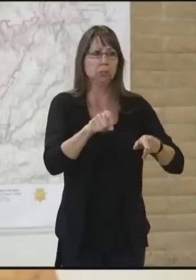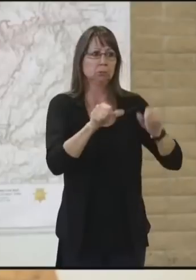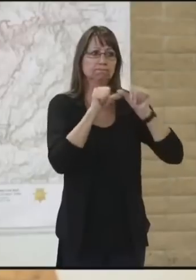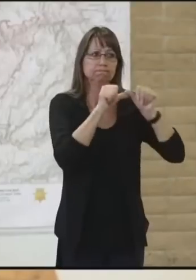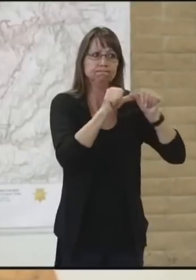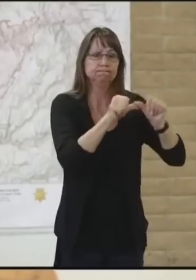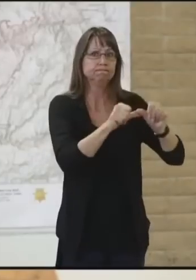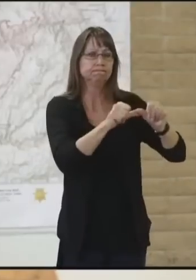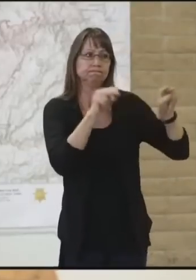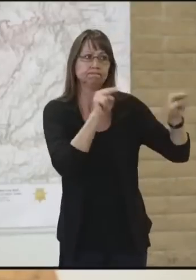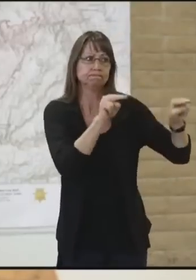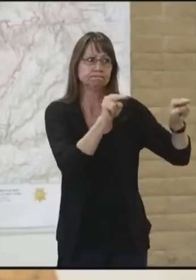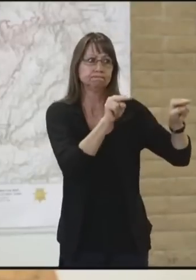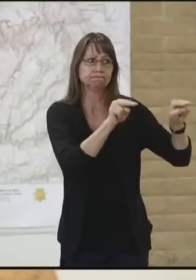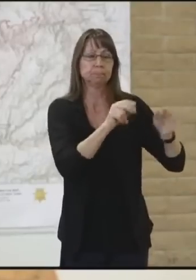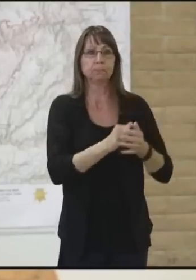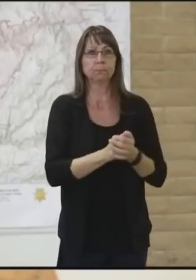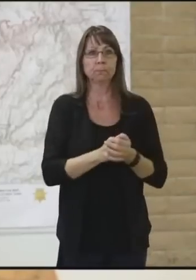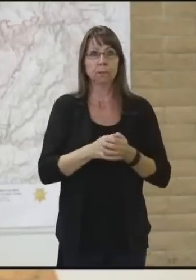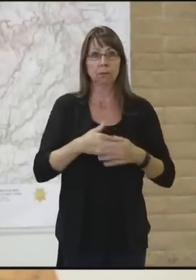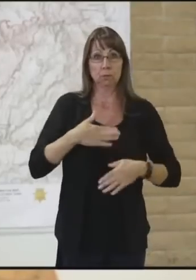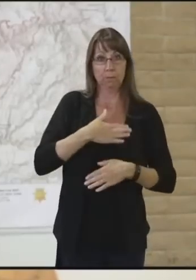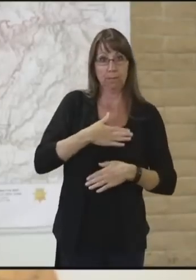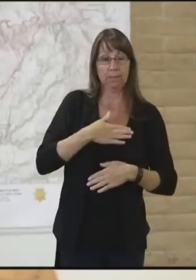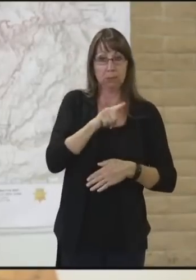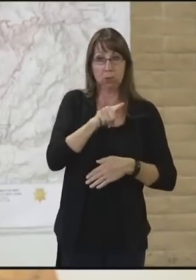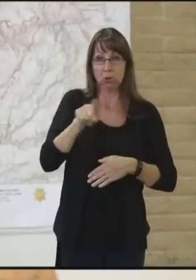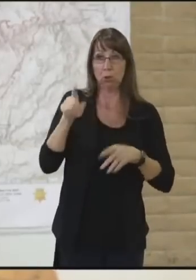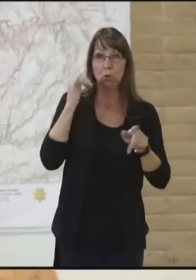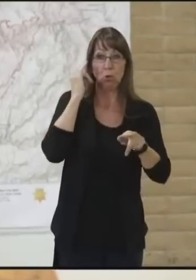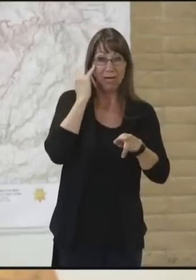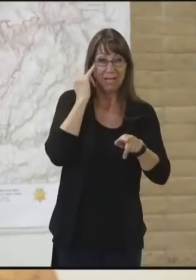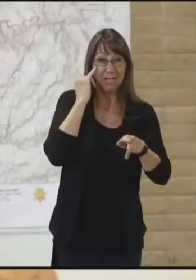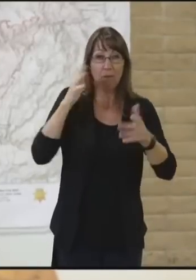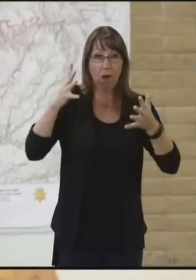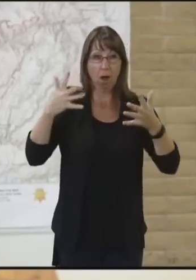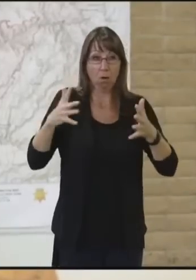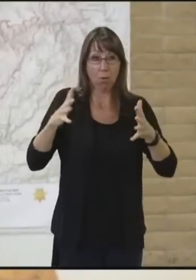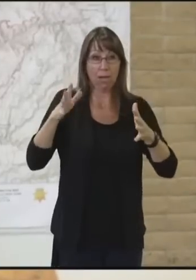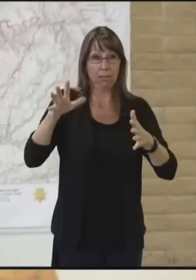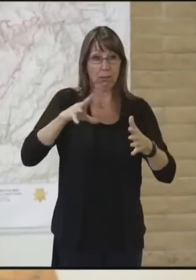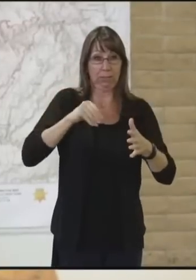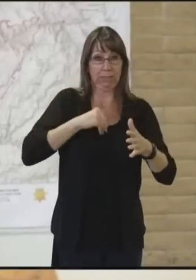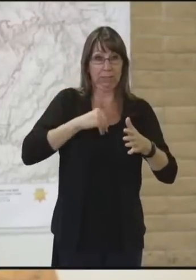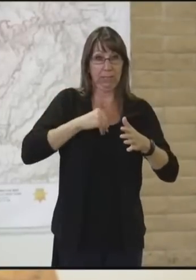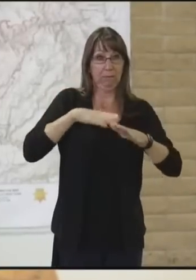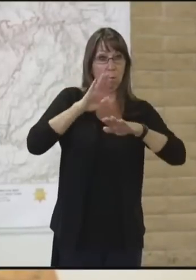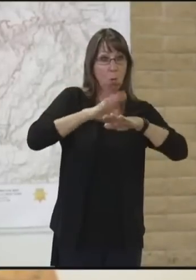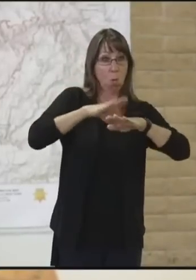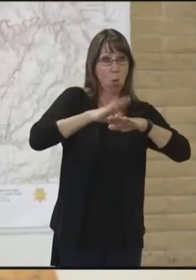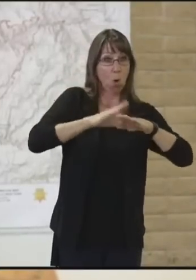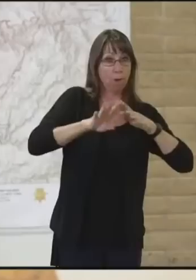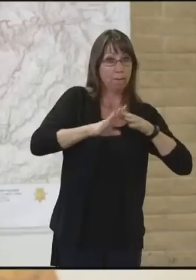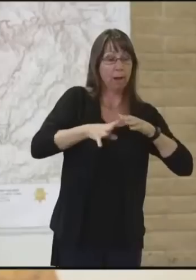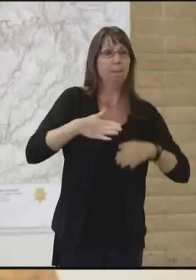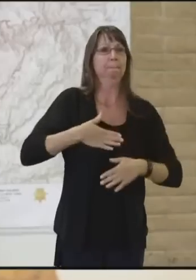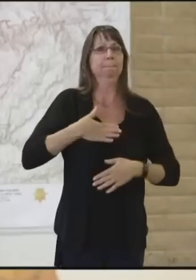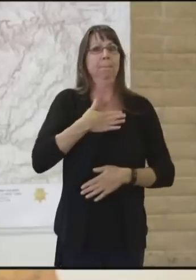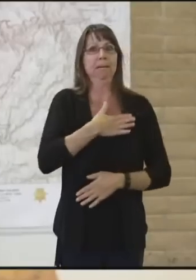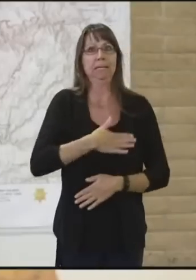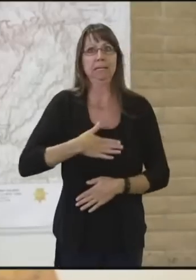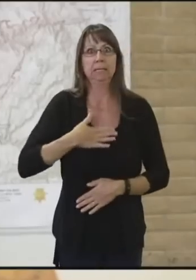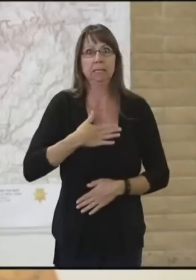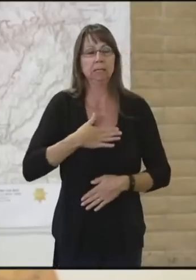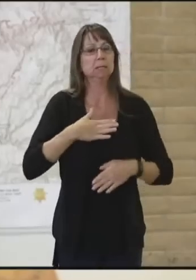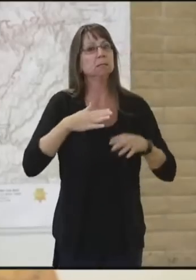we're asking is those individuals that are within the evacuation warning area, we're asking that you stay vigilant.